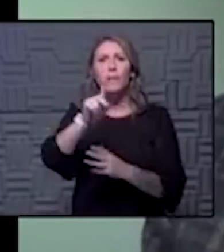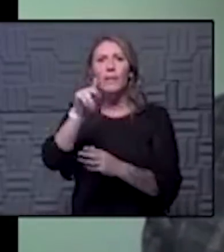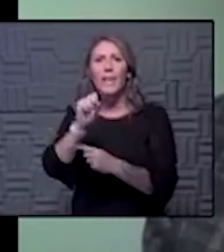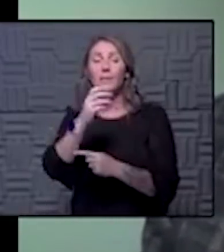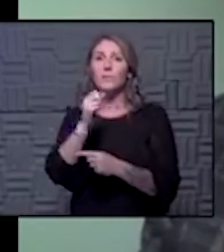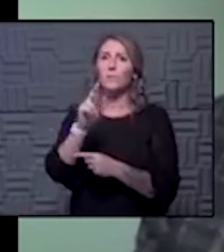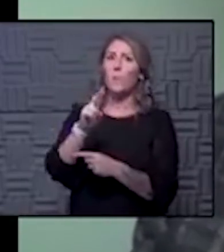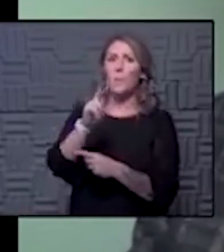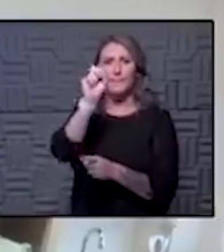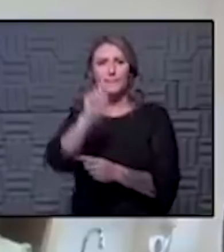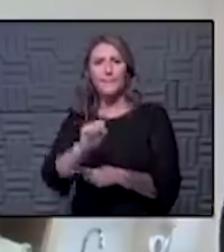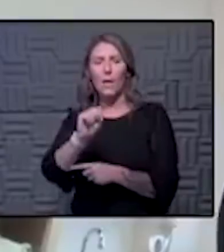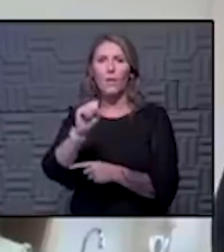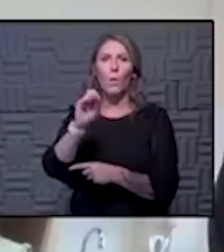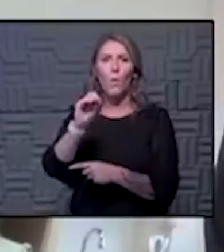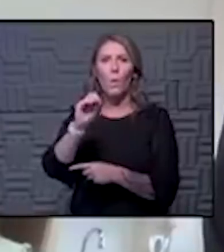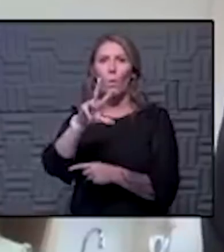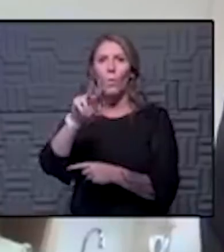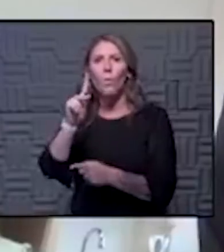Oklahoma or Texas?